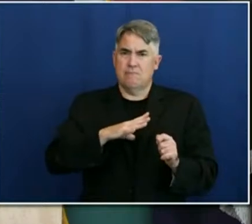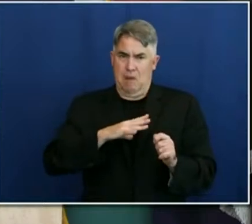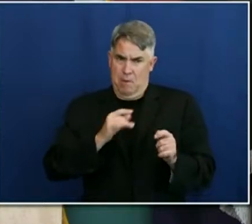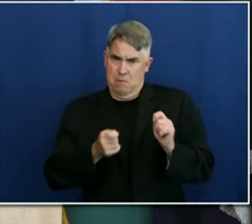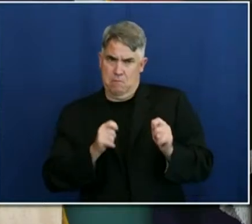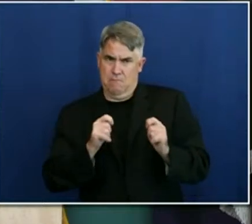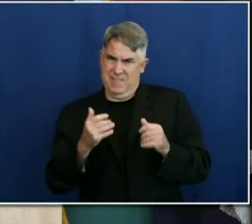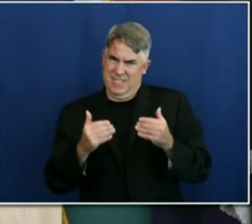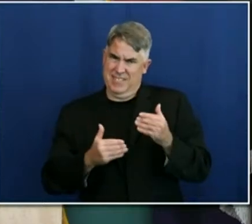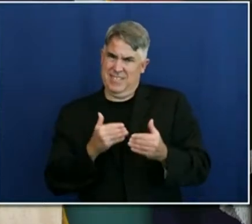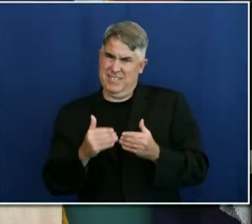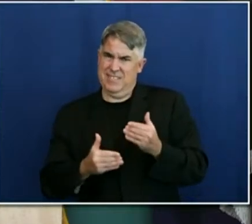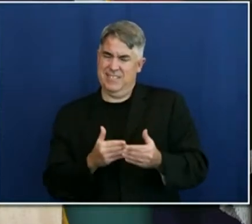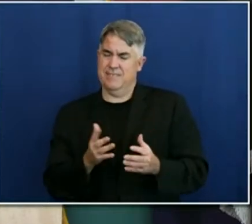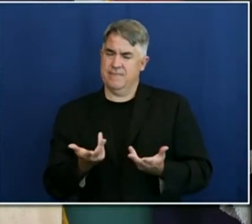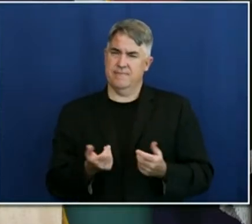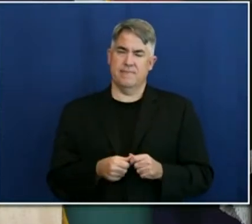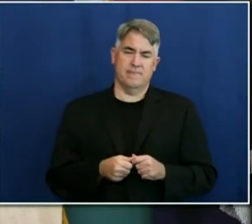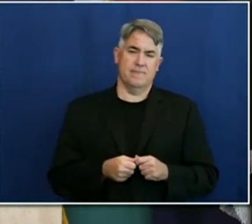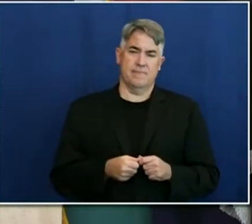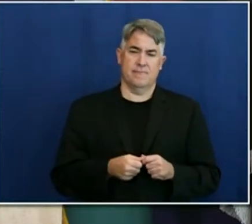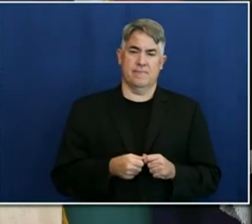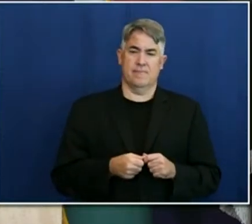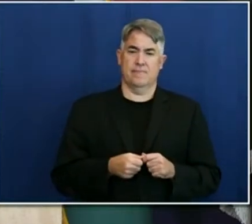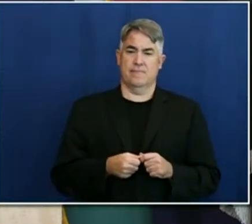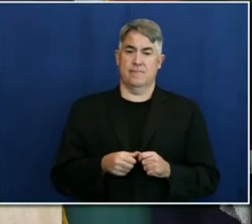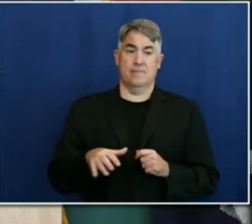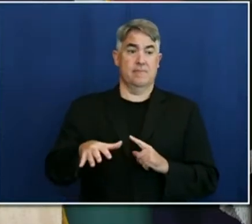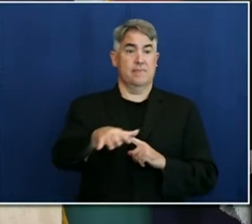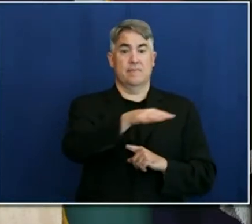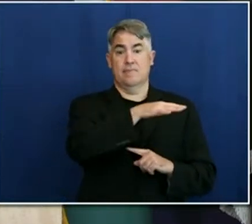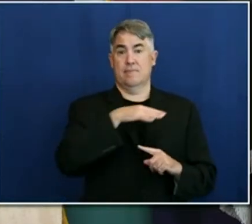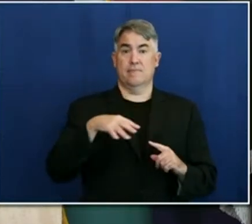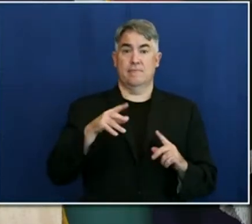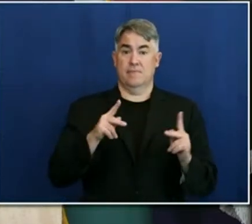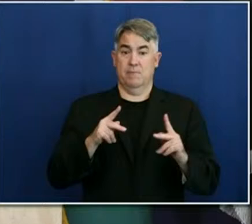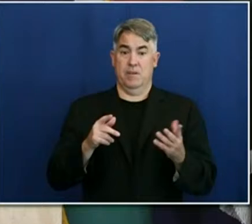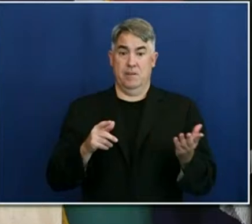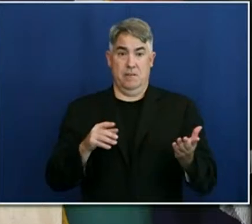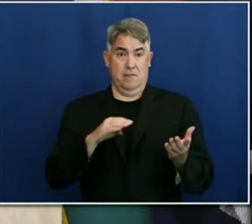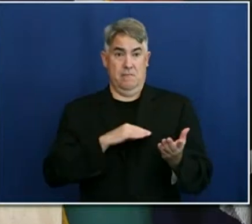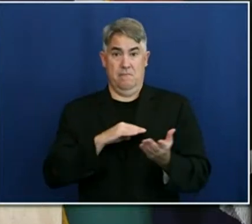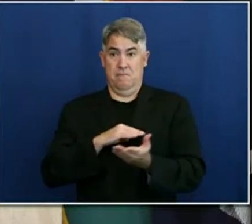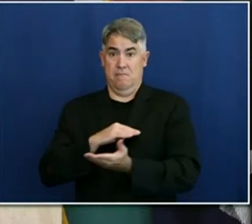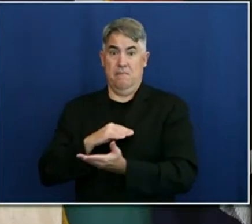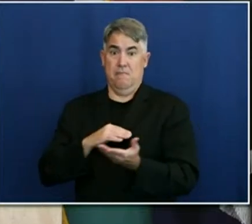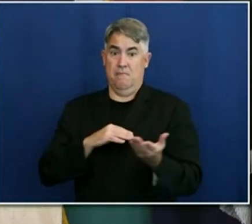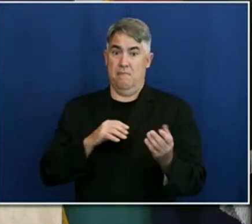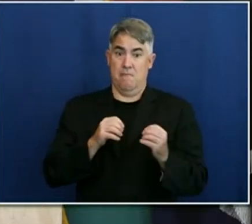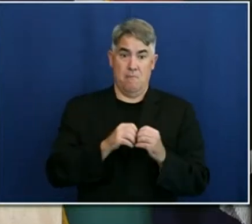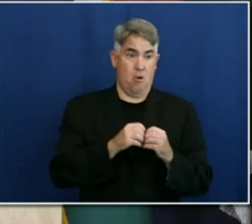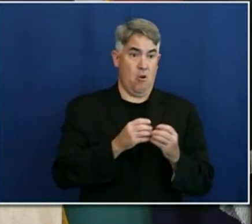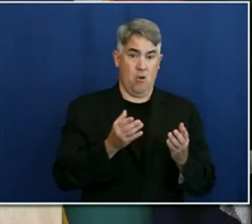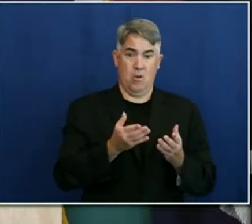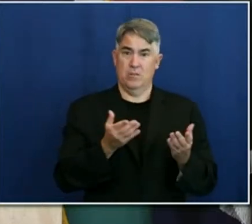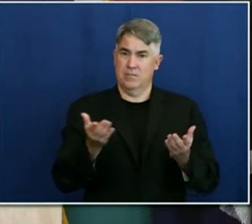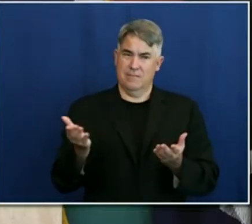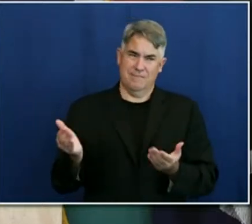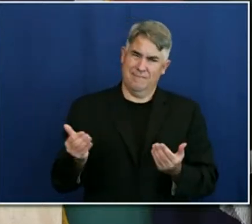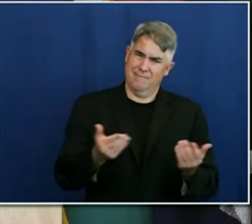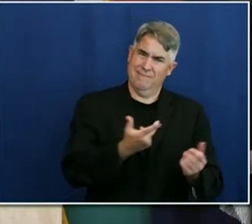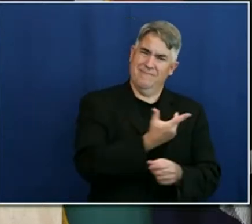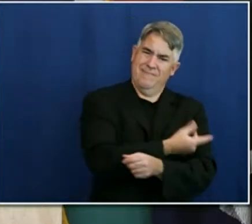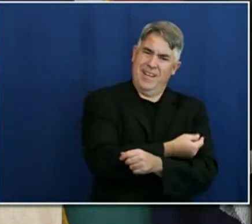the temperament of the general public changes, our strategies must change. And so that's what we are doing, and that's what we will continue to